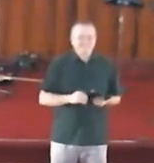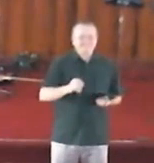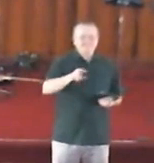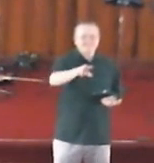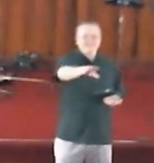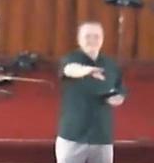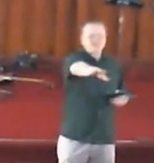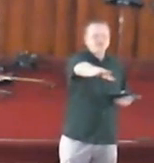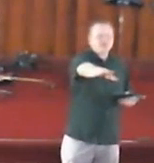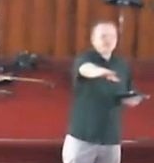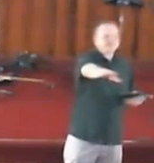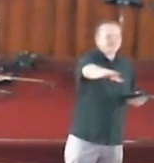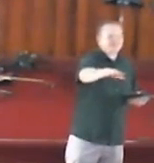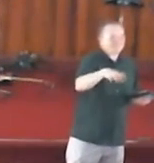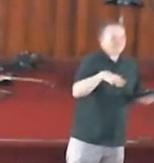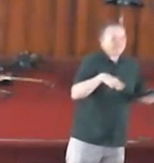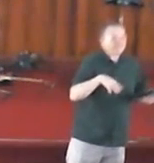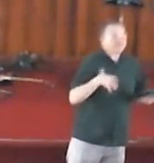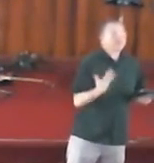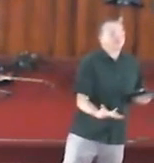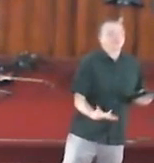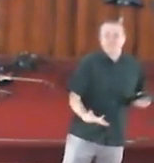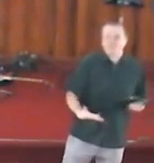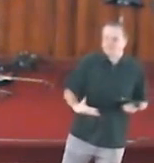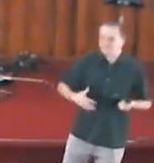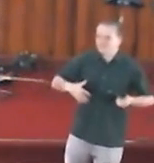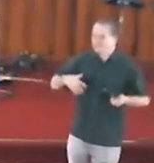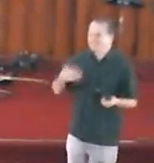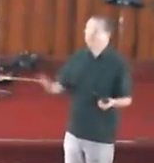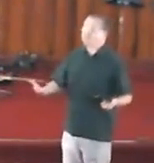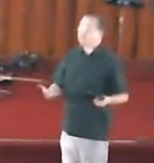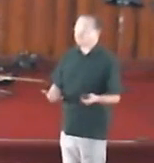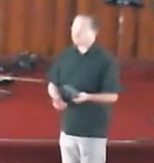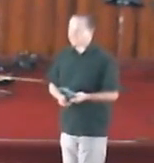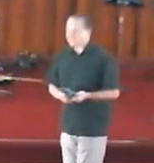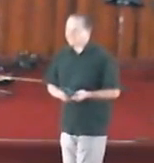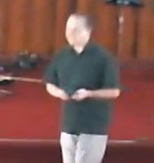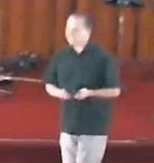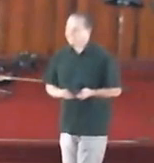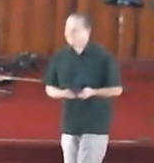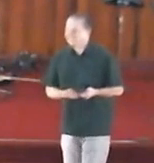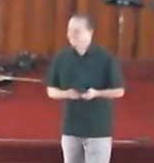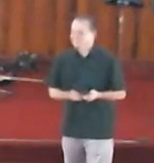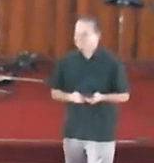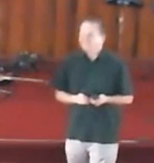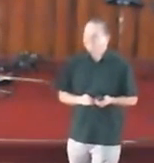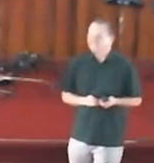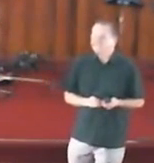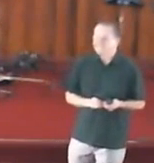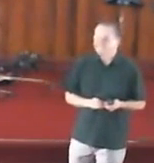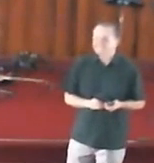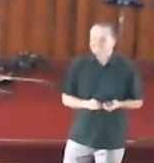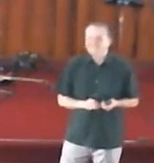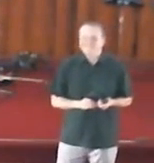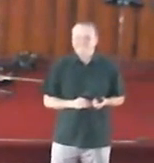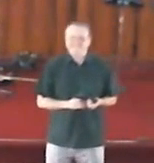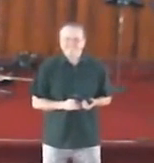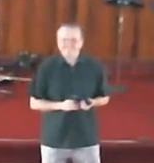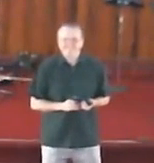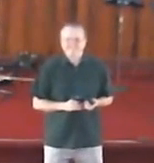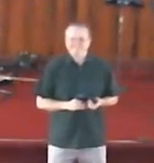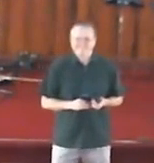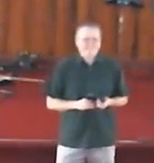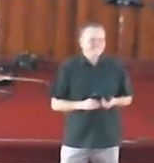Okay, a veces hay temor de ser avergonzado o de que no va a funcionar. Sometimes we're afraid of being embarrassed that it's not going to